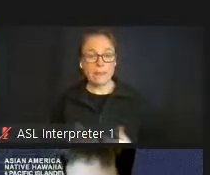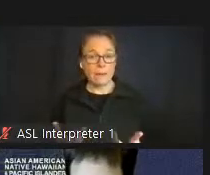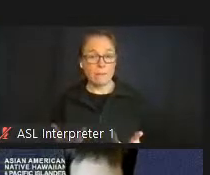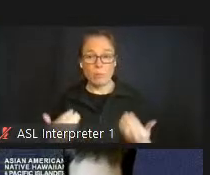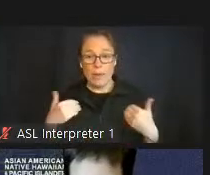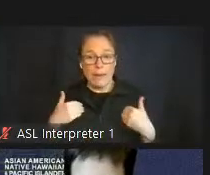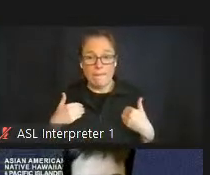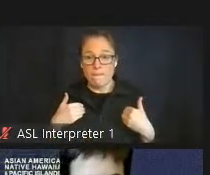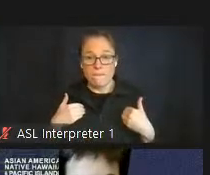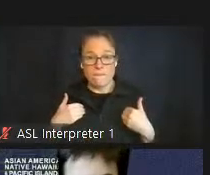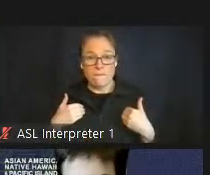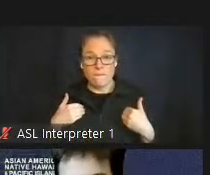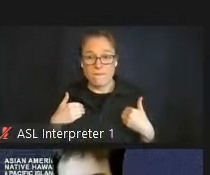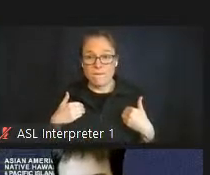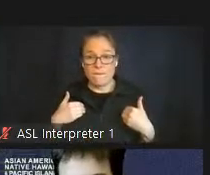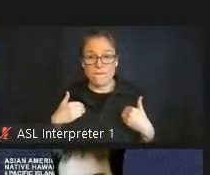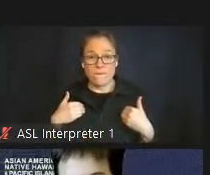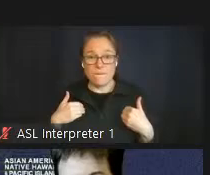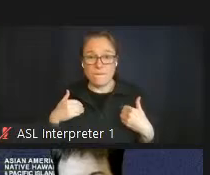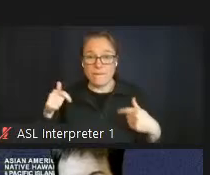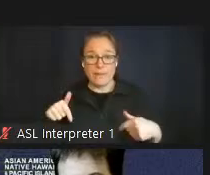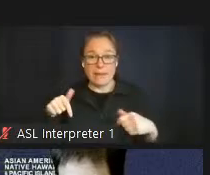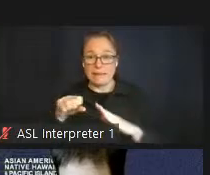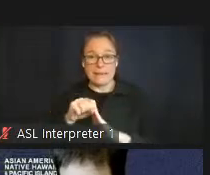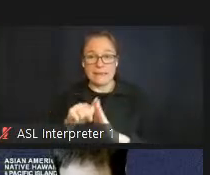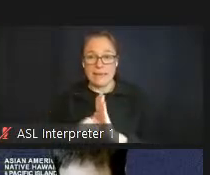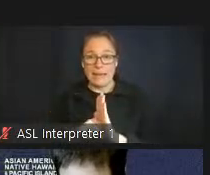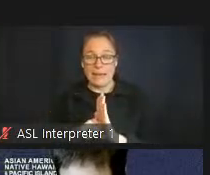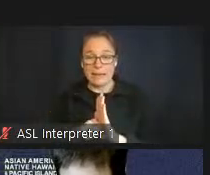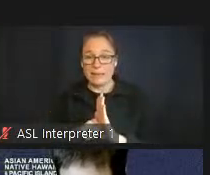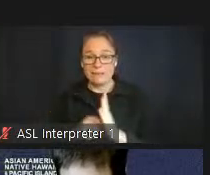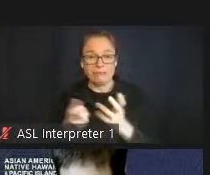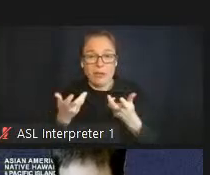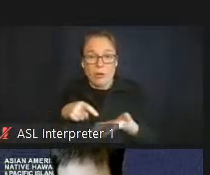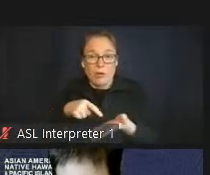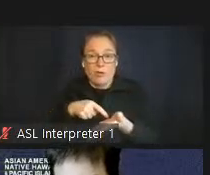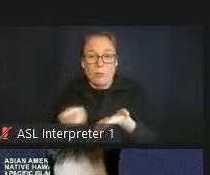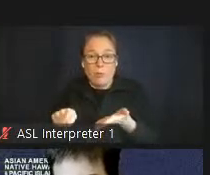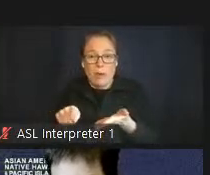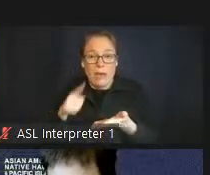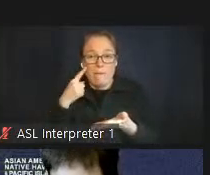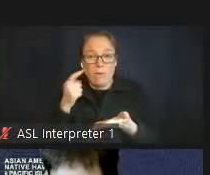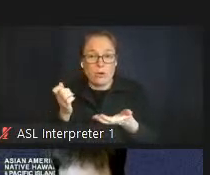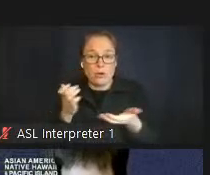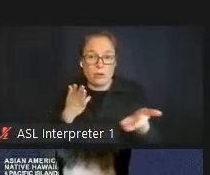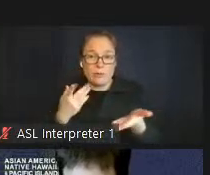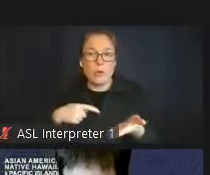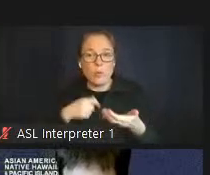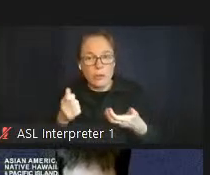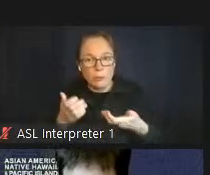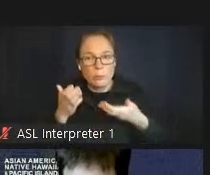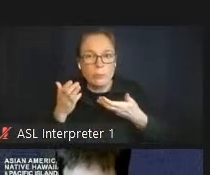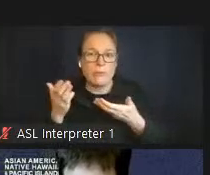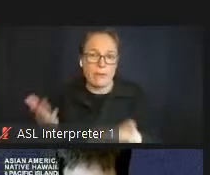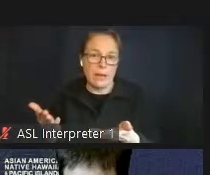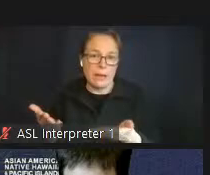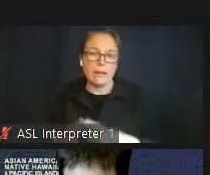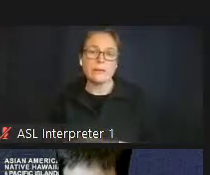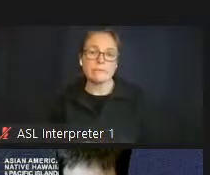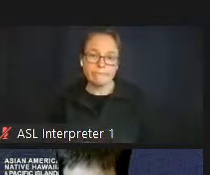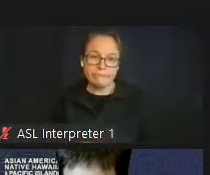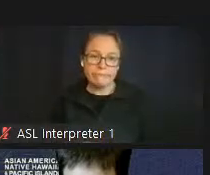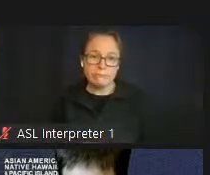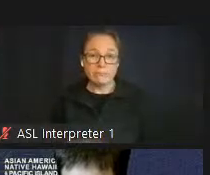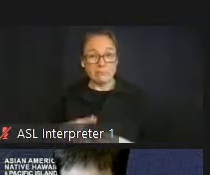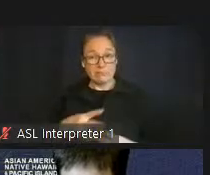a state that is not willing to pay for the services that we provide that kind of are mandated